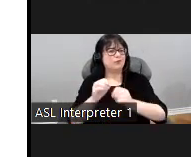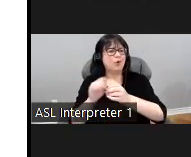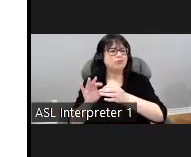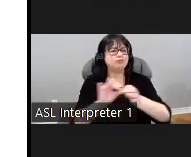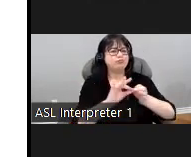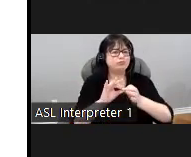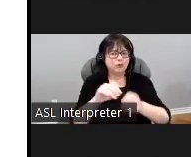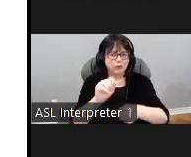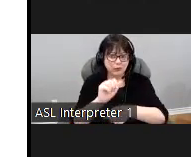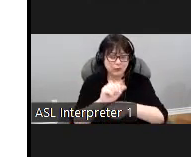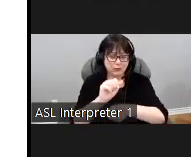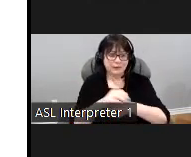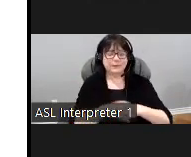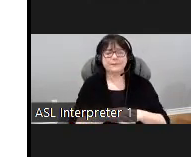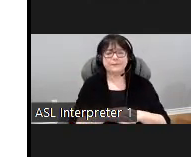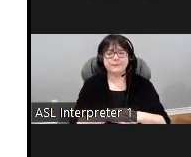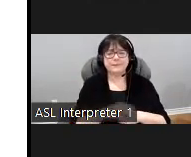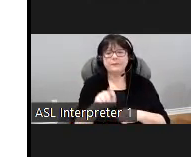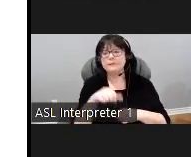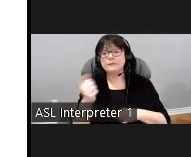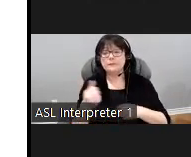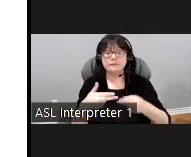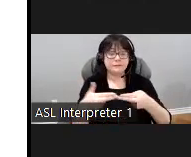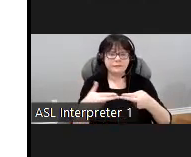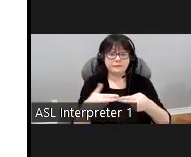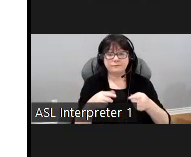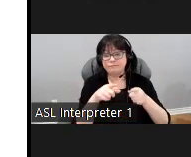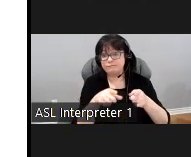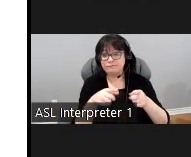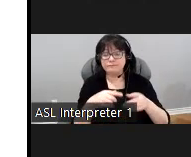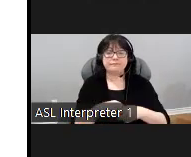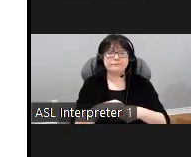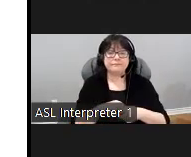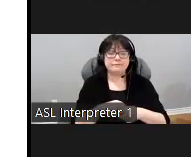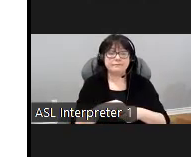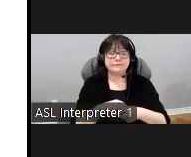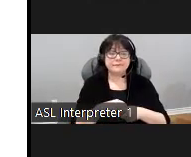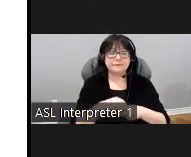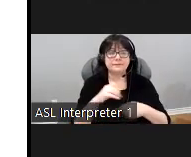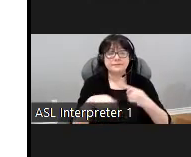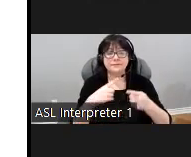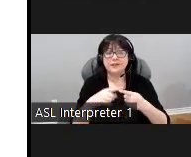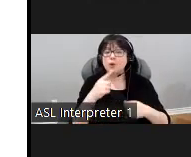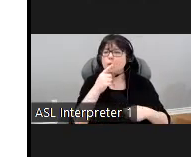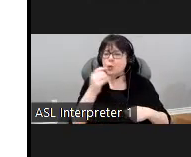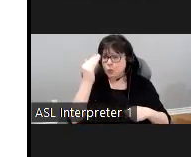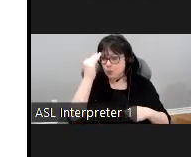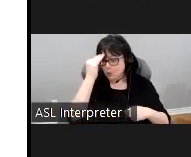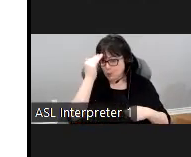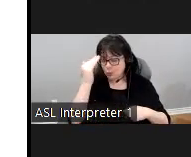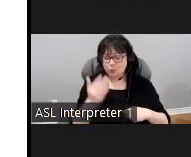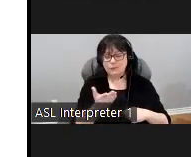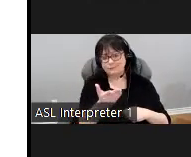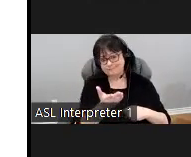This is just another slide really that talks about who knows what's going on. And you see